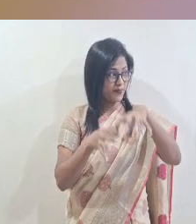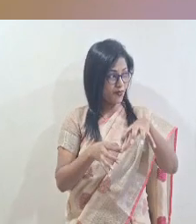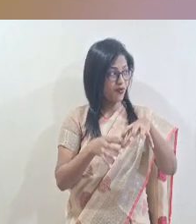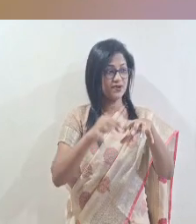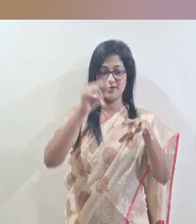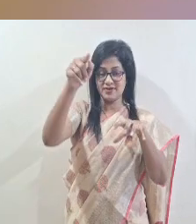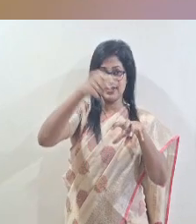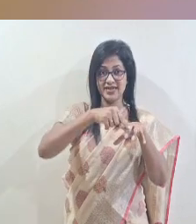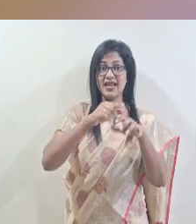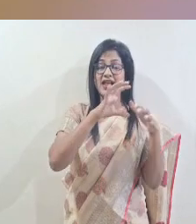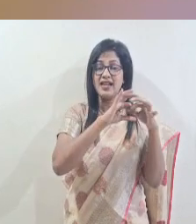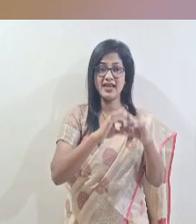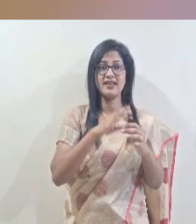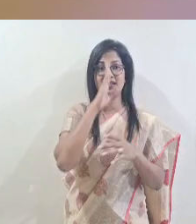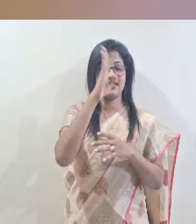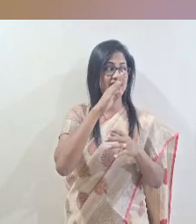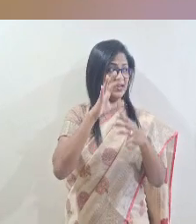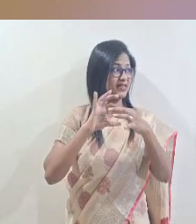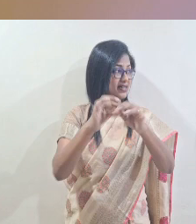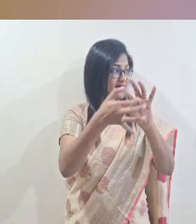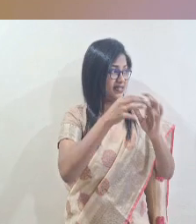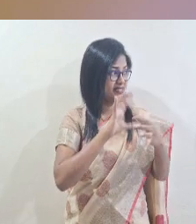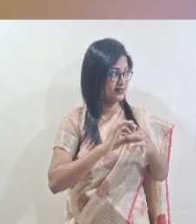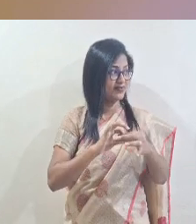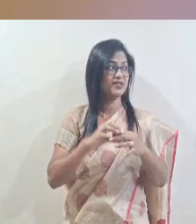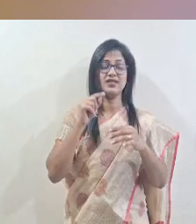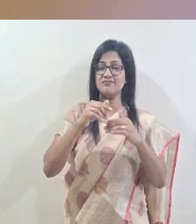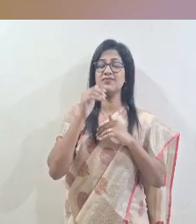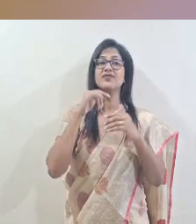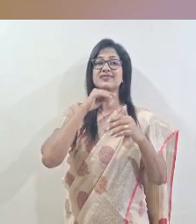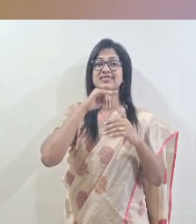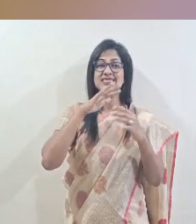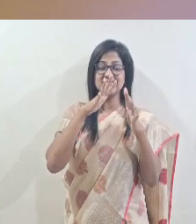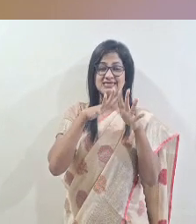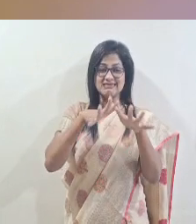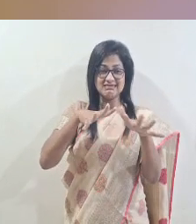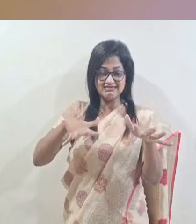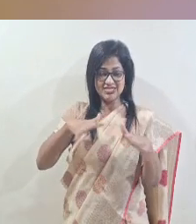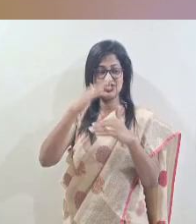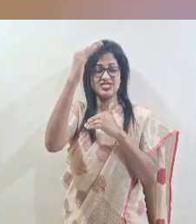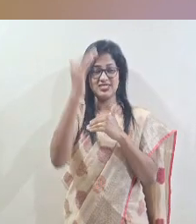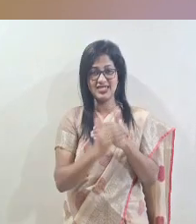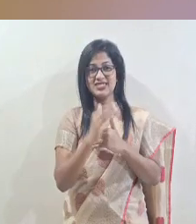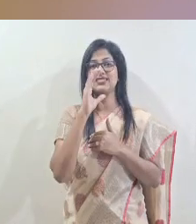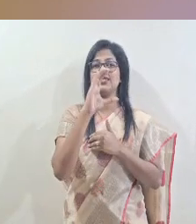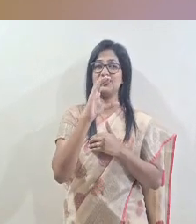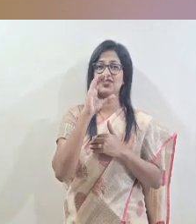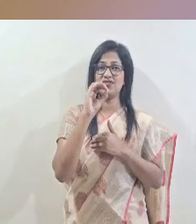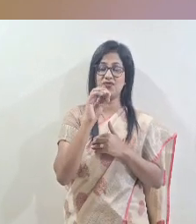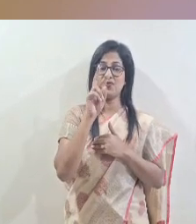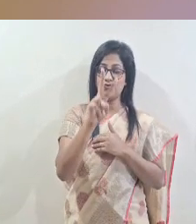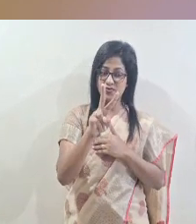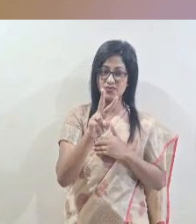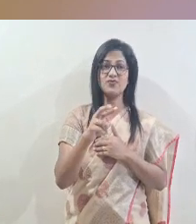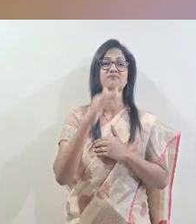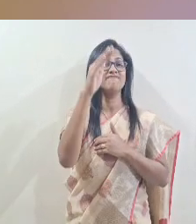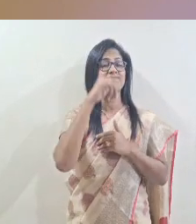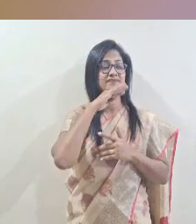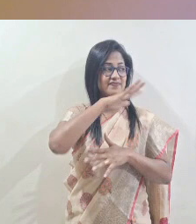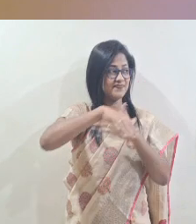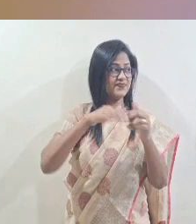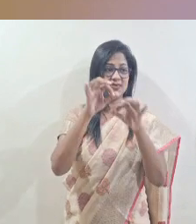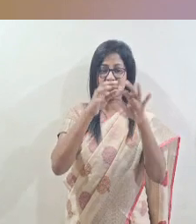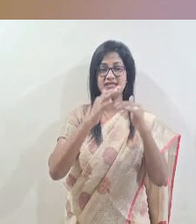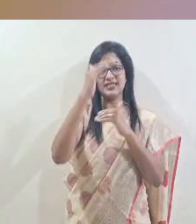port by rail connectivity. So it will reduce the congestion, CO2 emission in the port city, and also the time